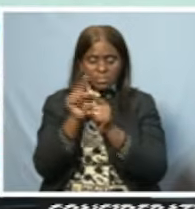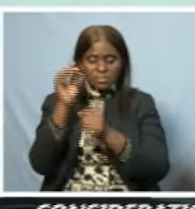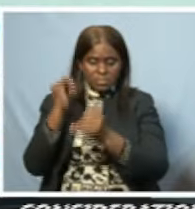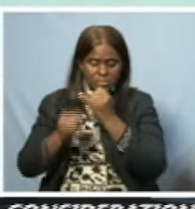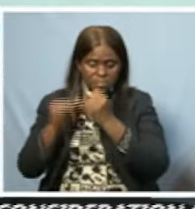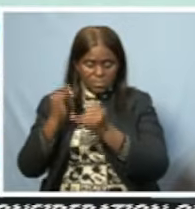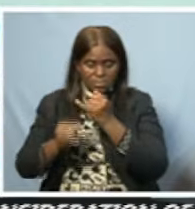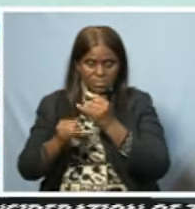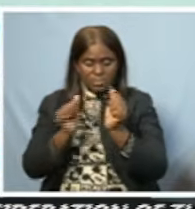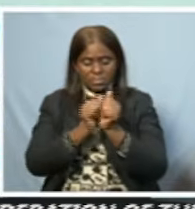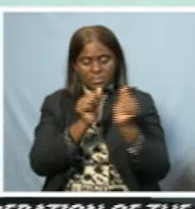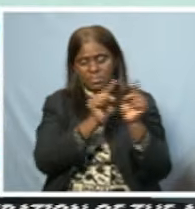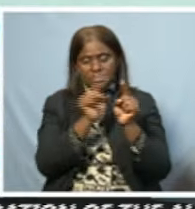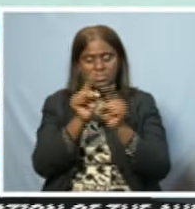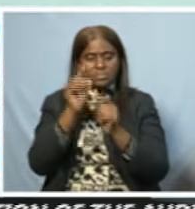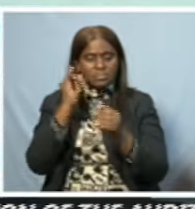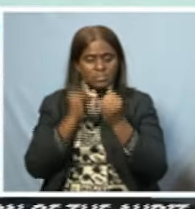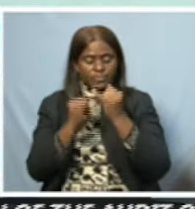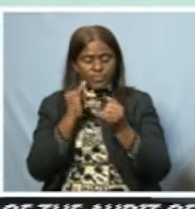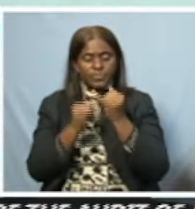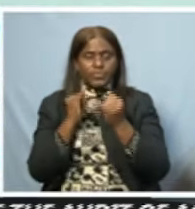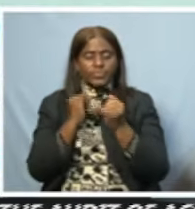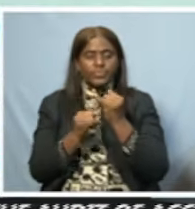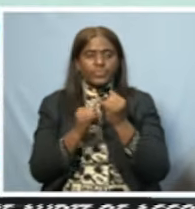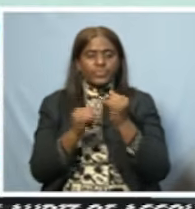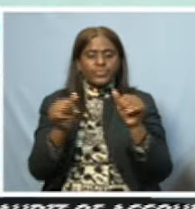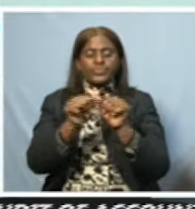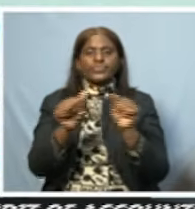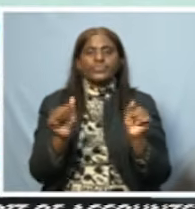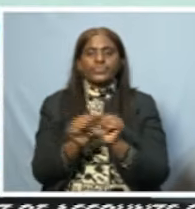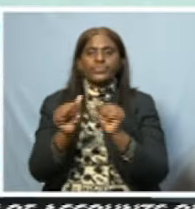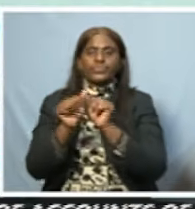completed the areas.